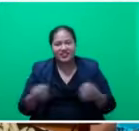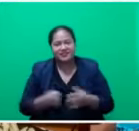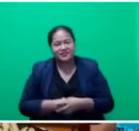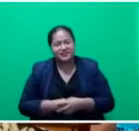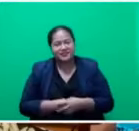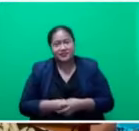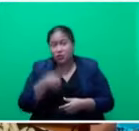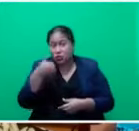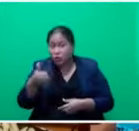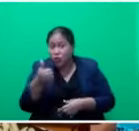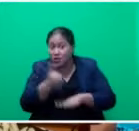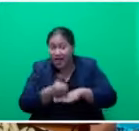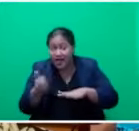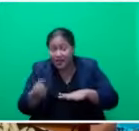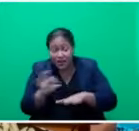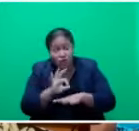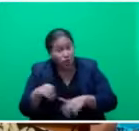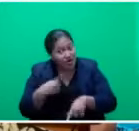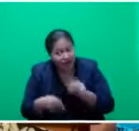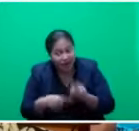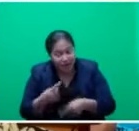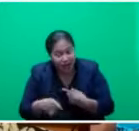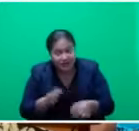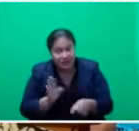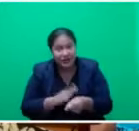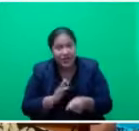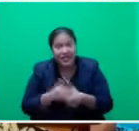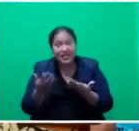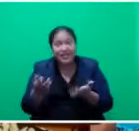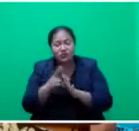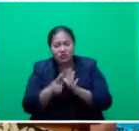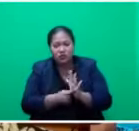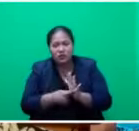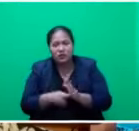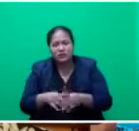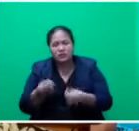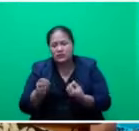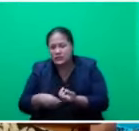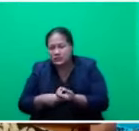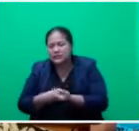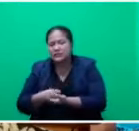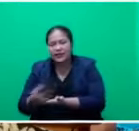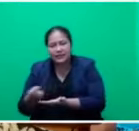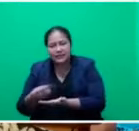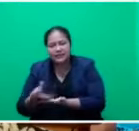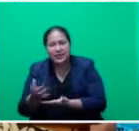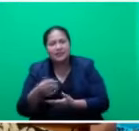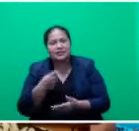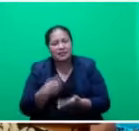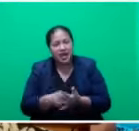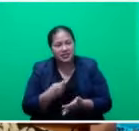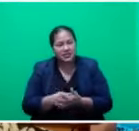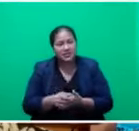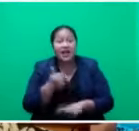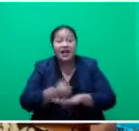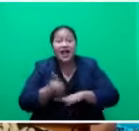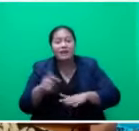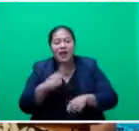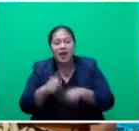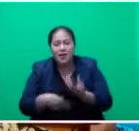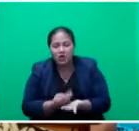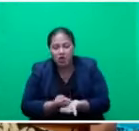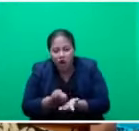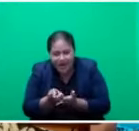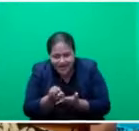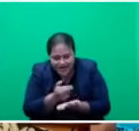not about making a law here or spending a bit of money there. Government is about honest, accountable